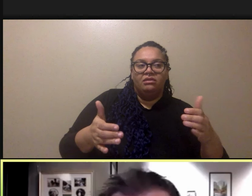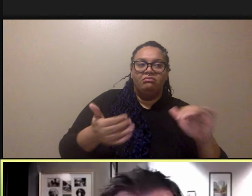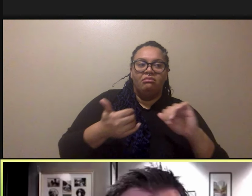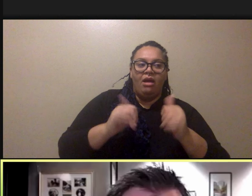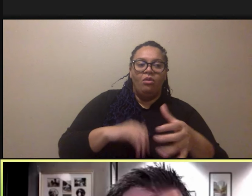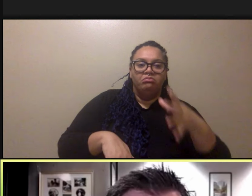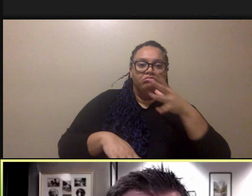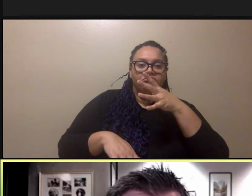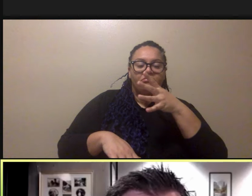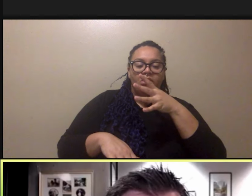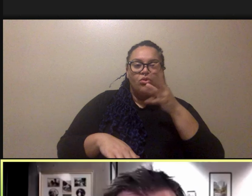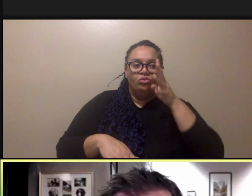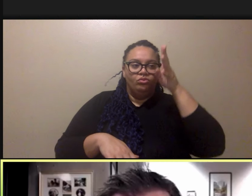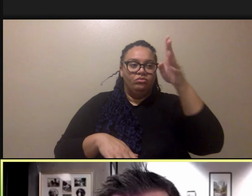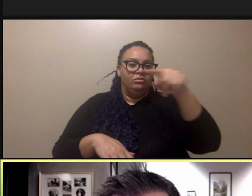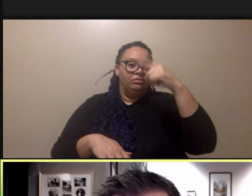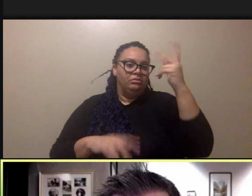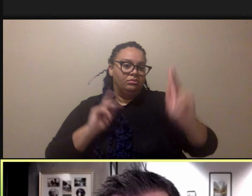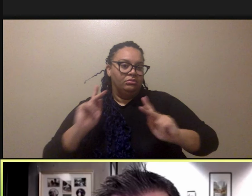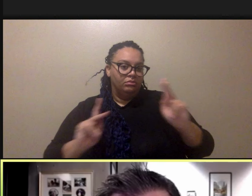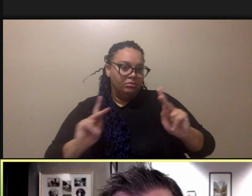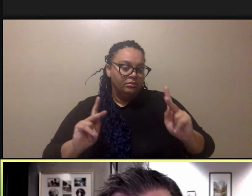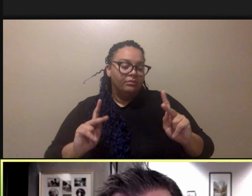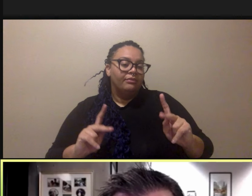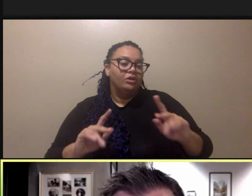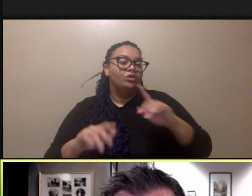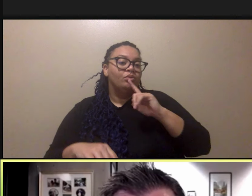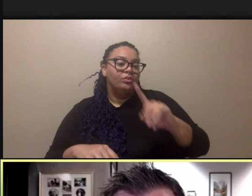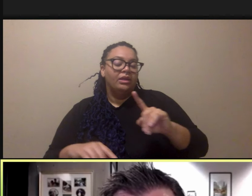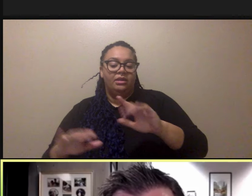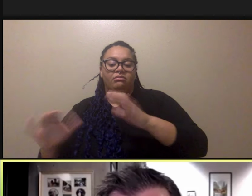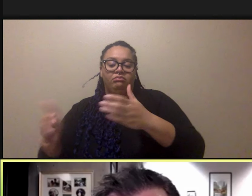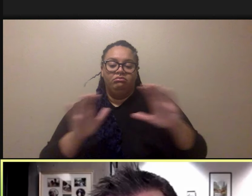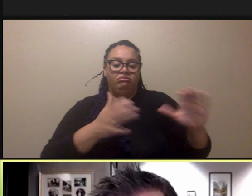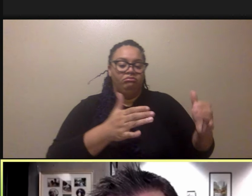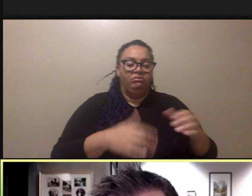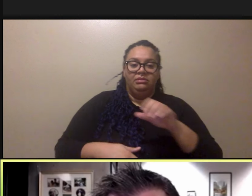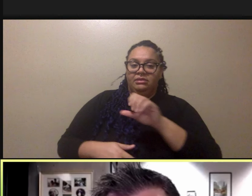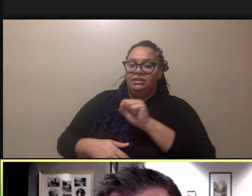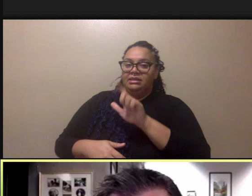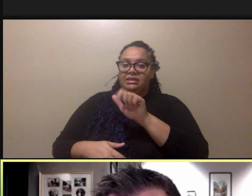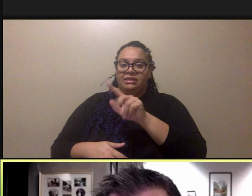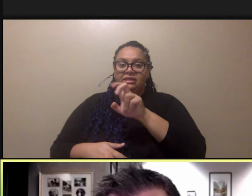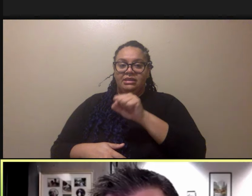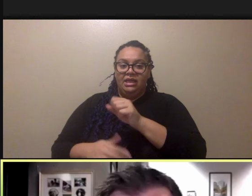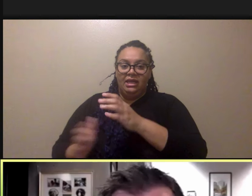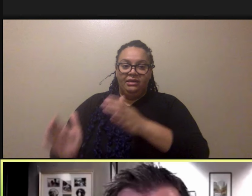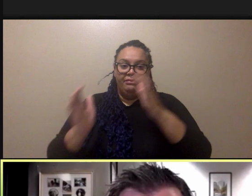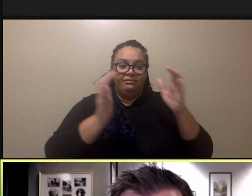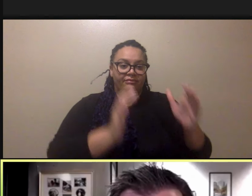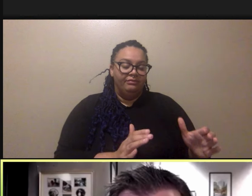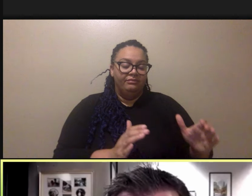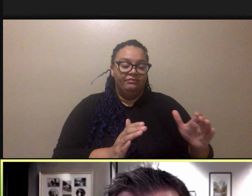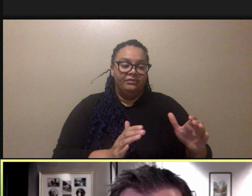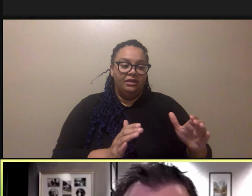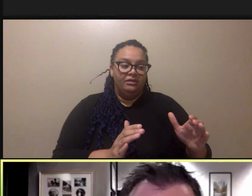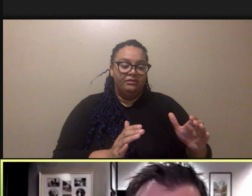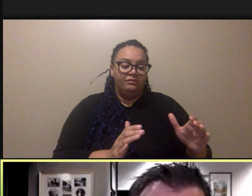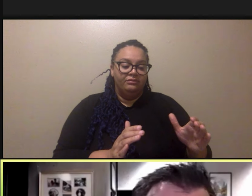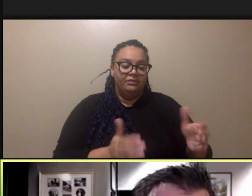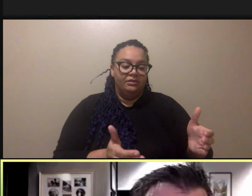the late 1660s that classified the difference between a servant and a slave was the condition of the mother, meaning if the mother was a